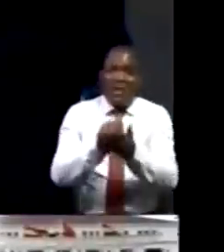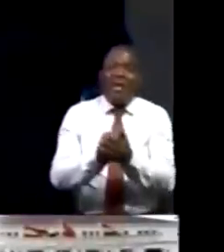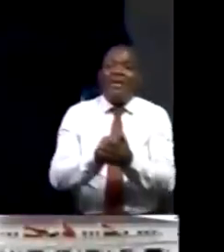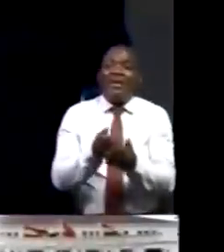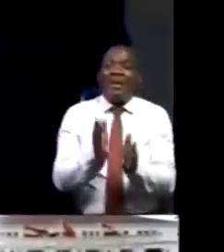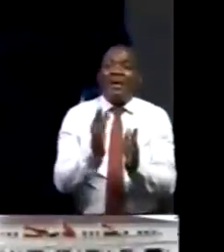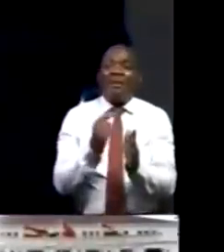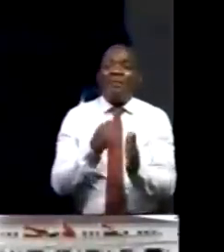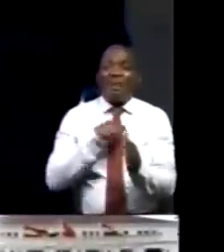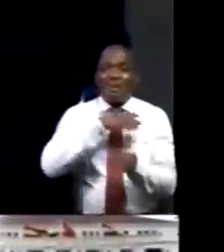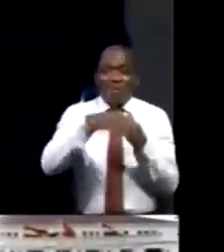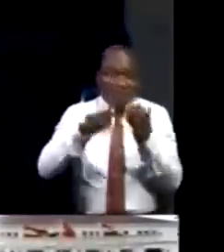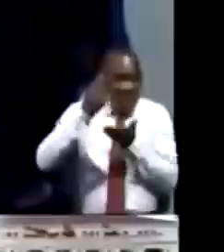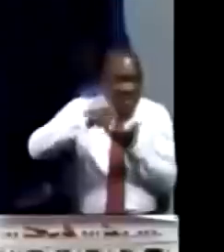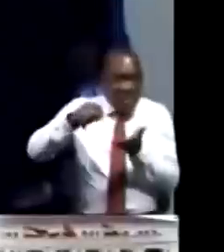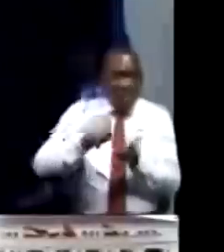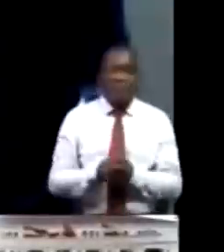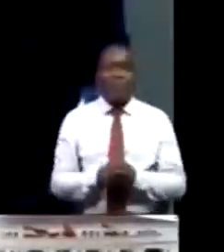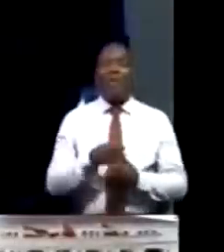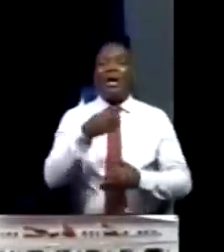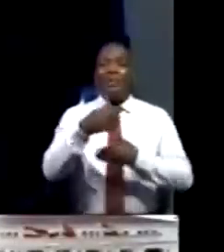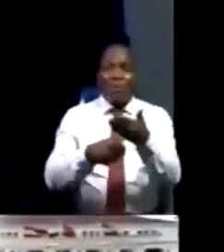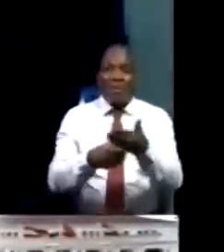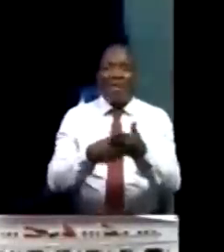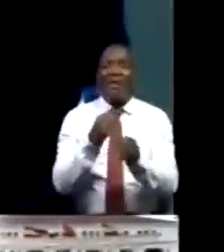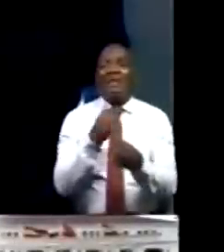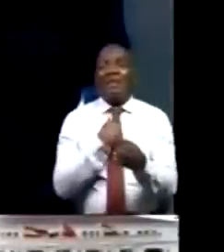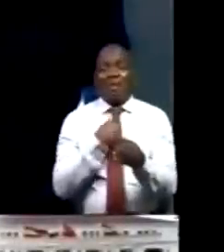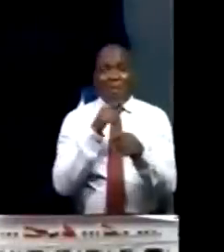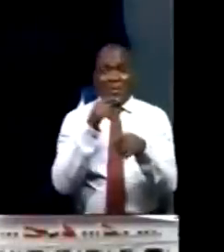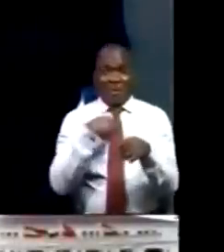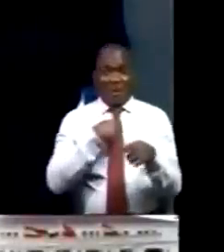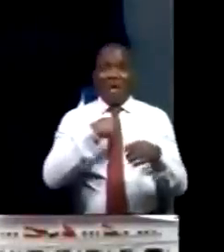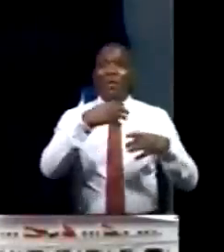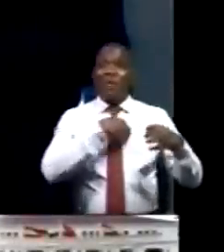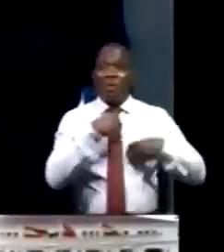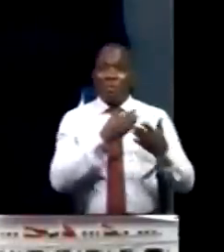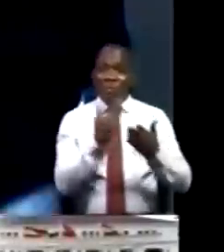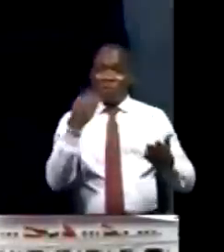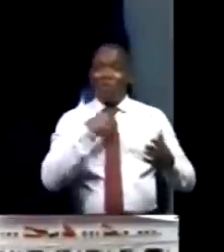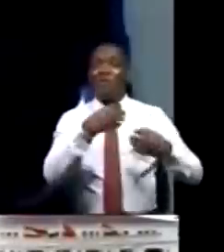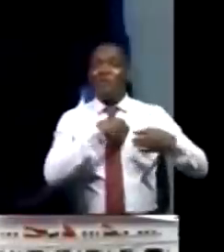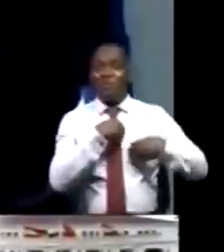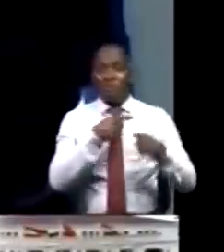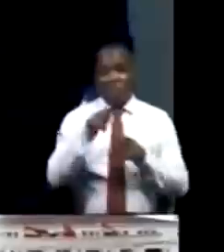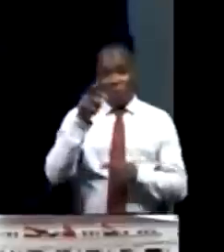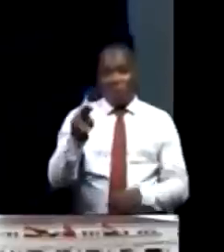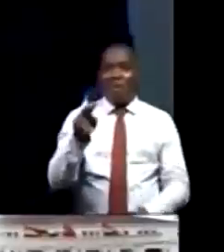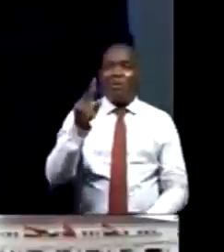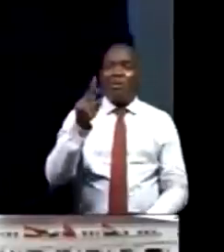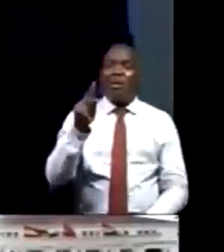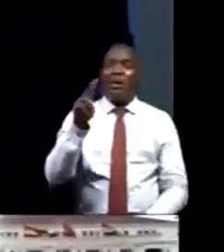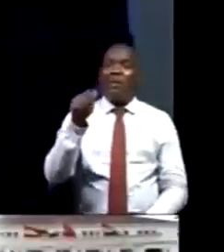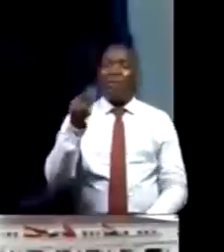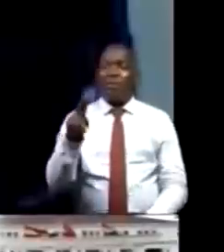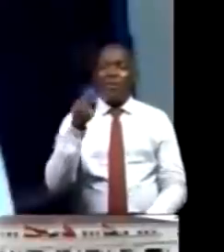me finally signing. There's a process. But I did complain initially to Dr. Kwap, and he